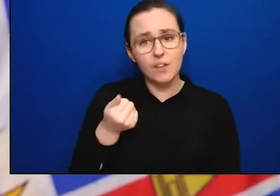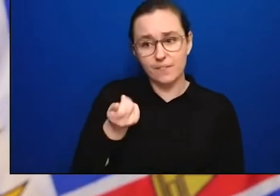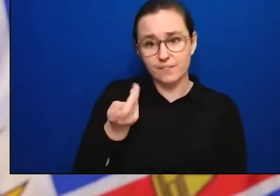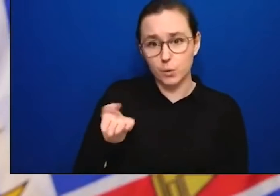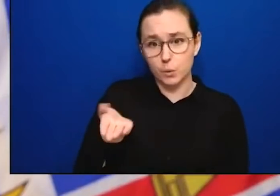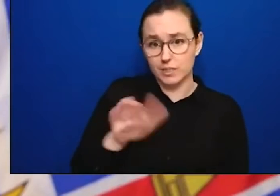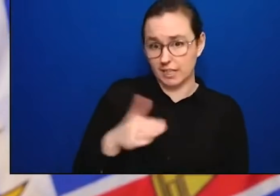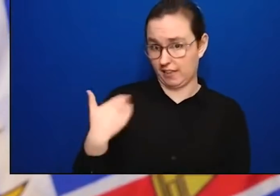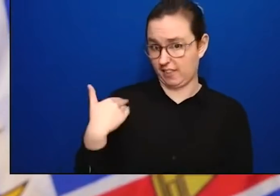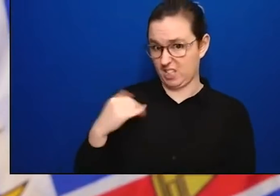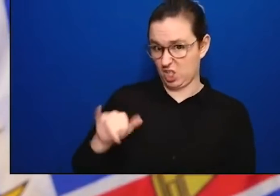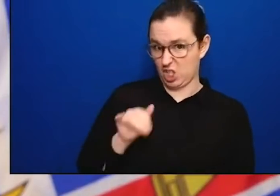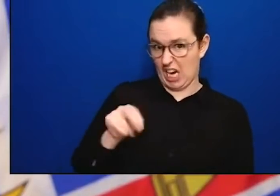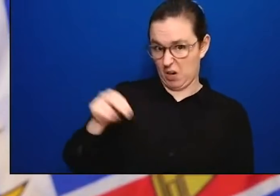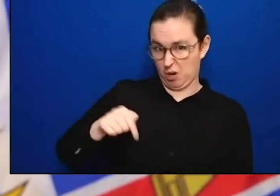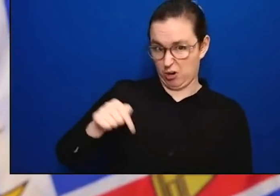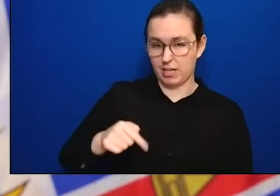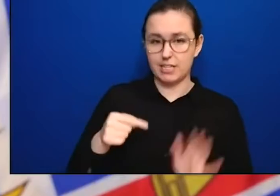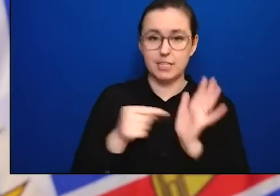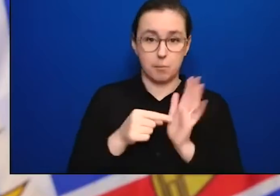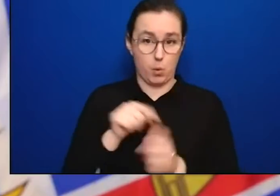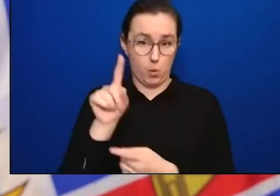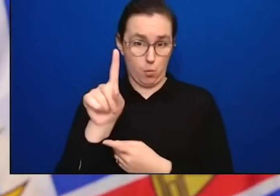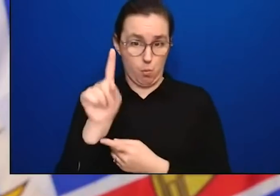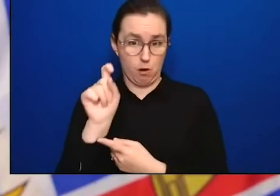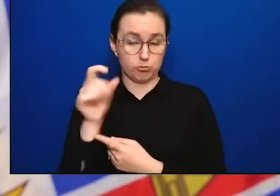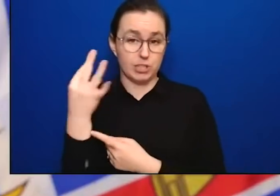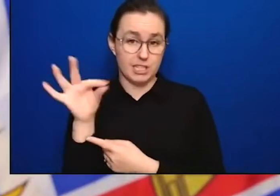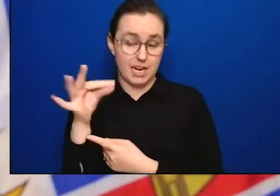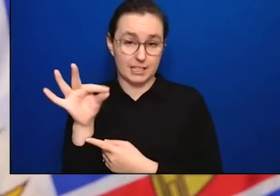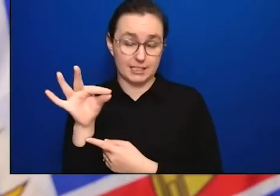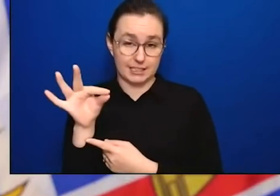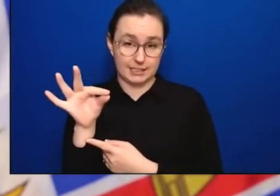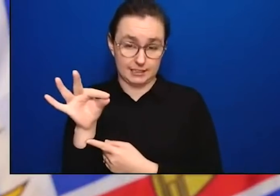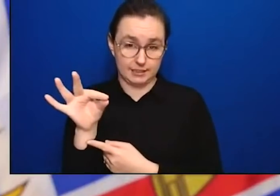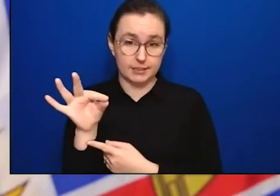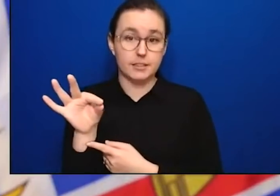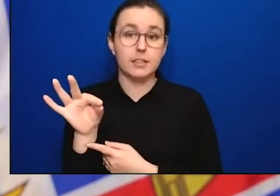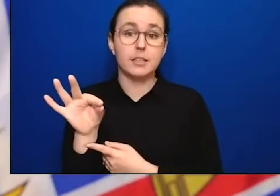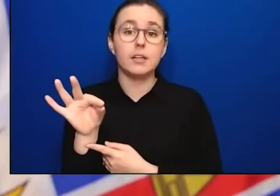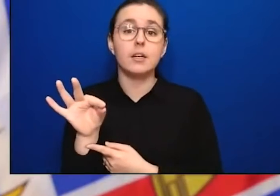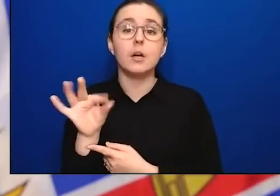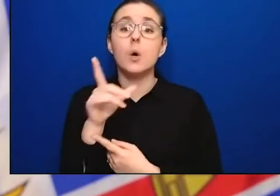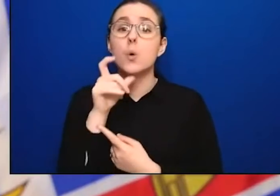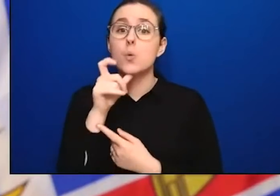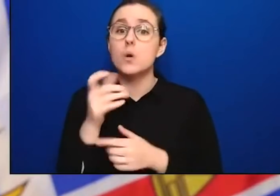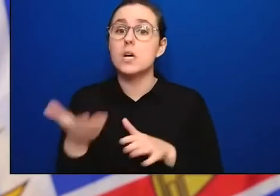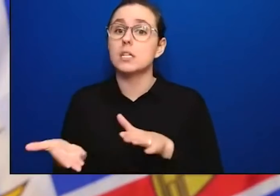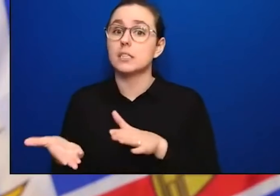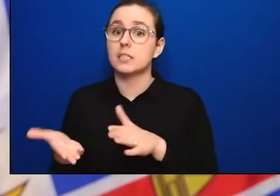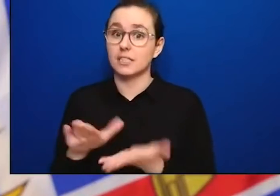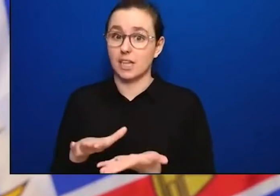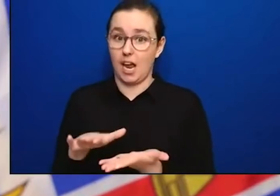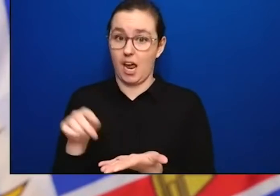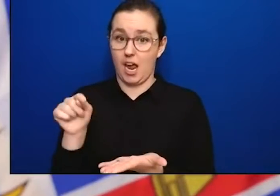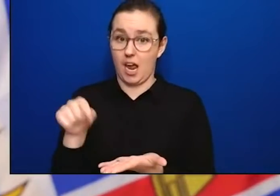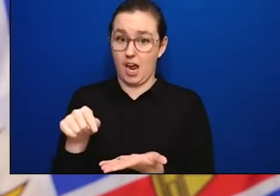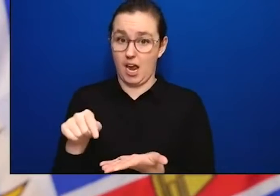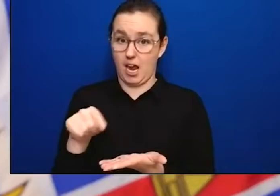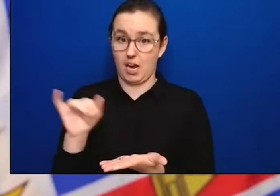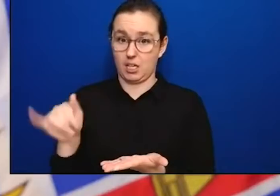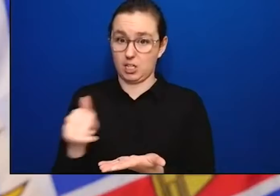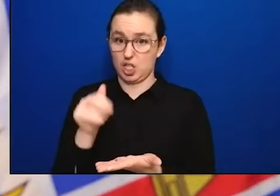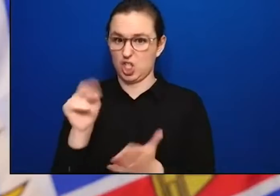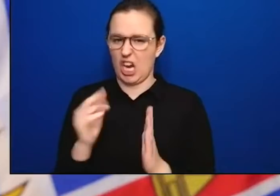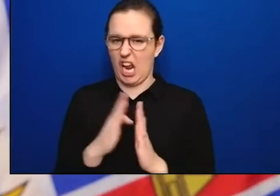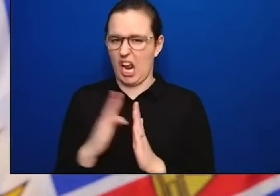and we're looking at the deaths that we had here in the month of January, for example. There were